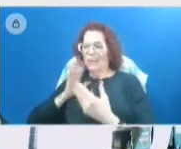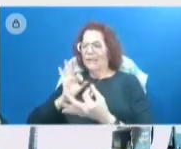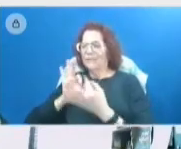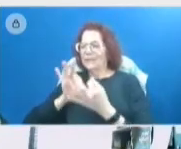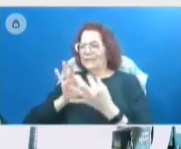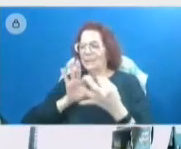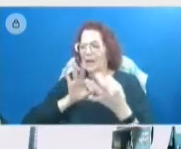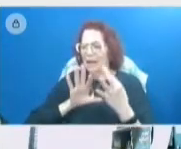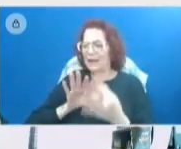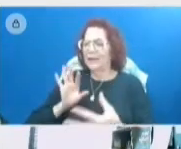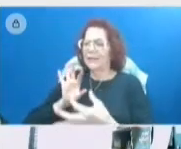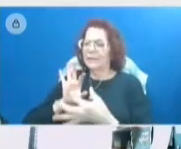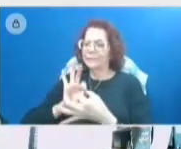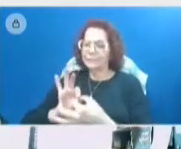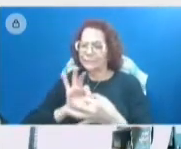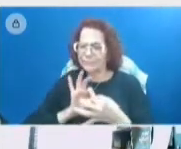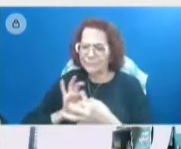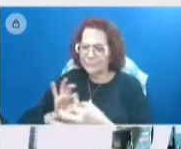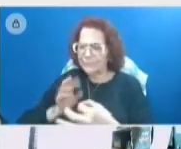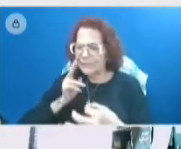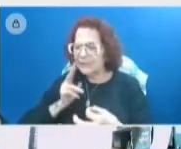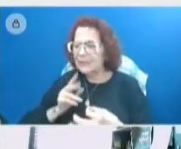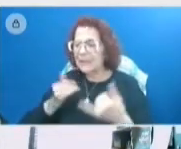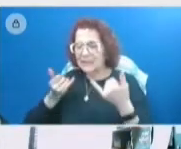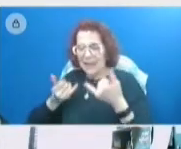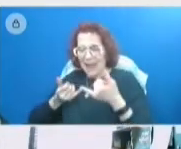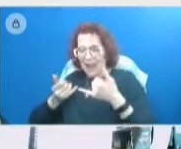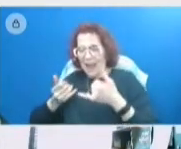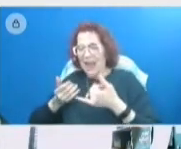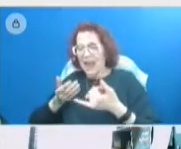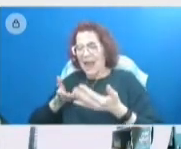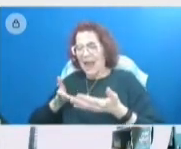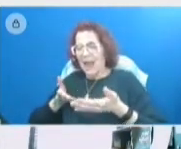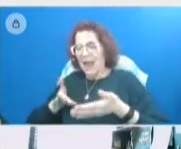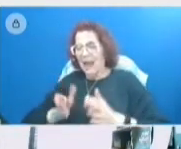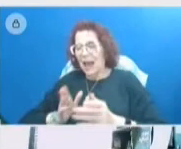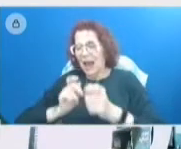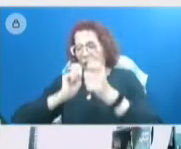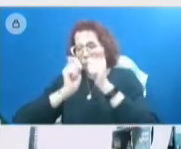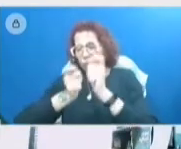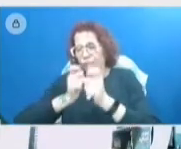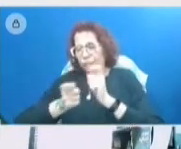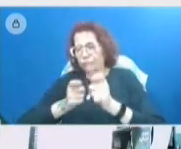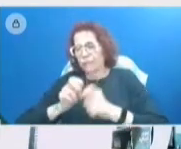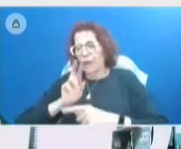We expect right now the revised RFP to be issued by the end of May,